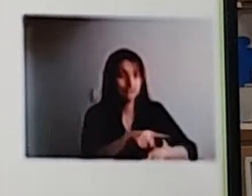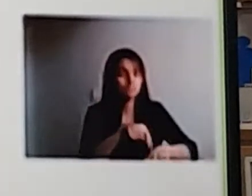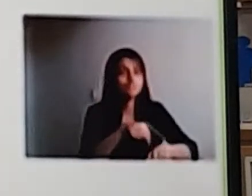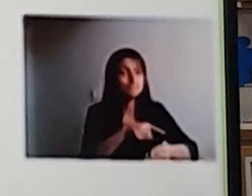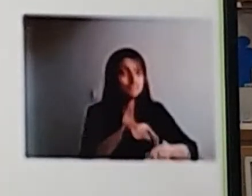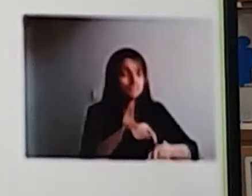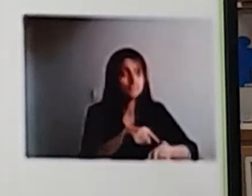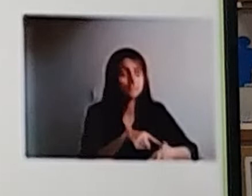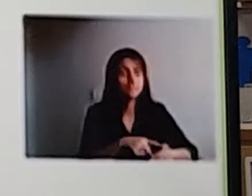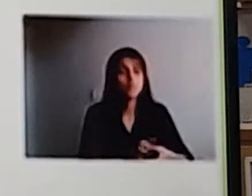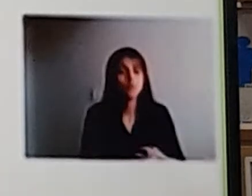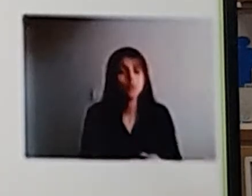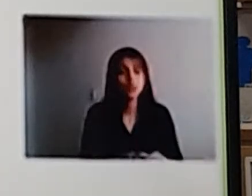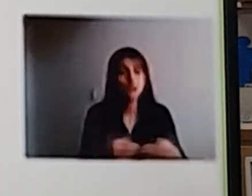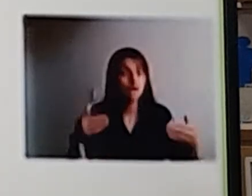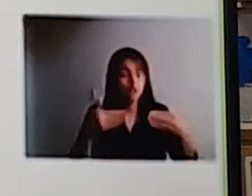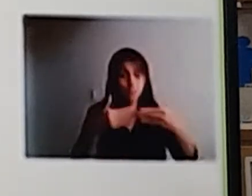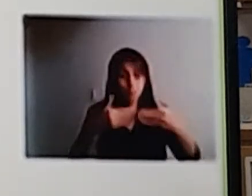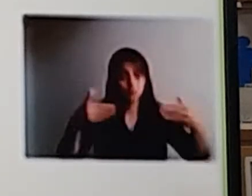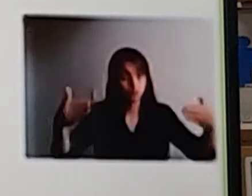continue?